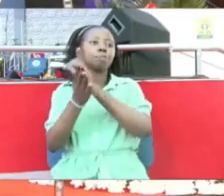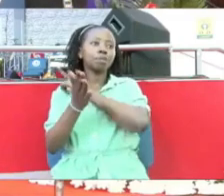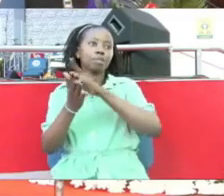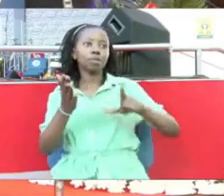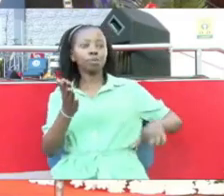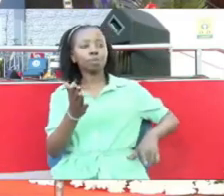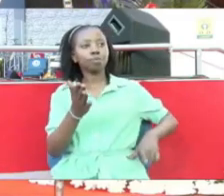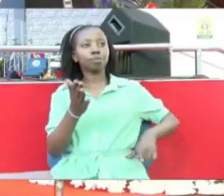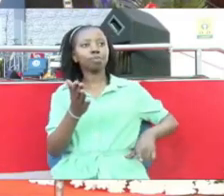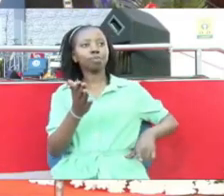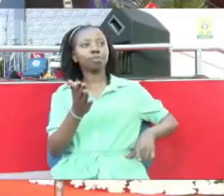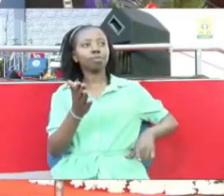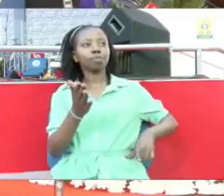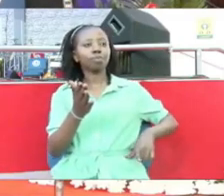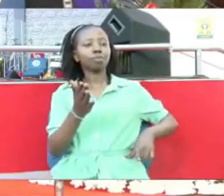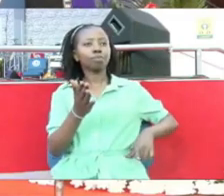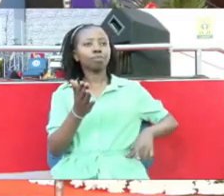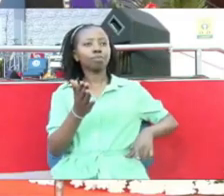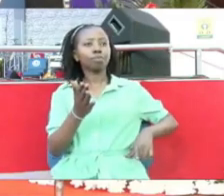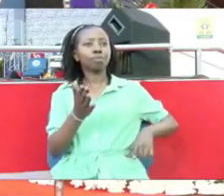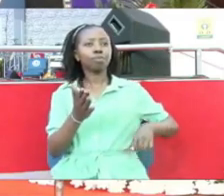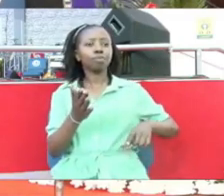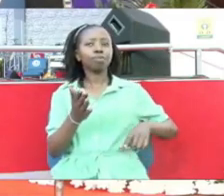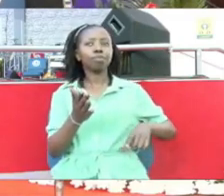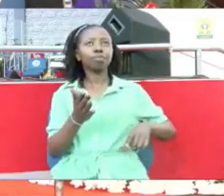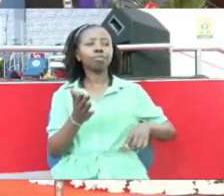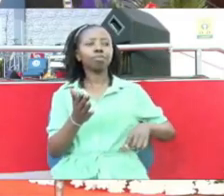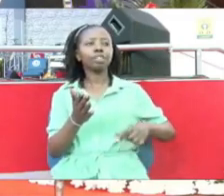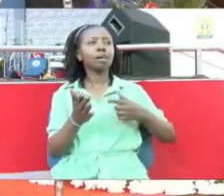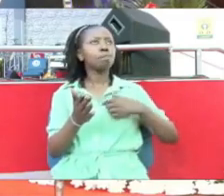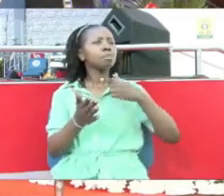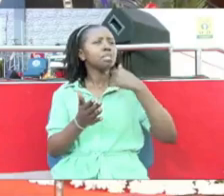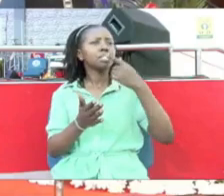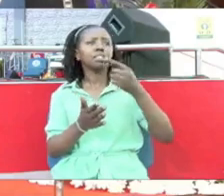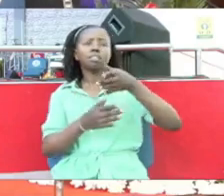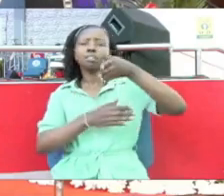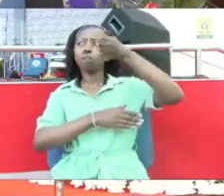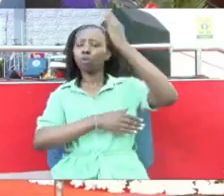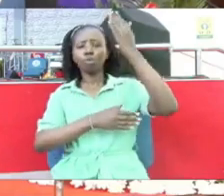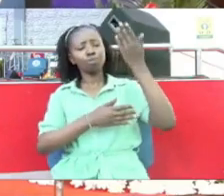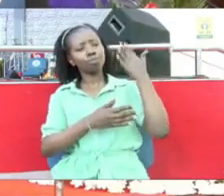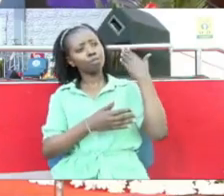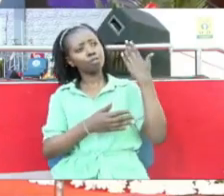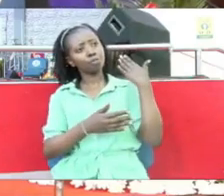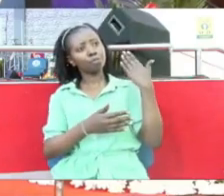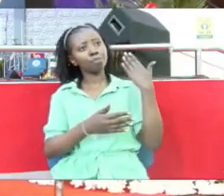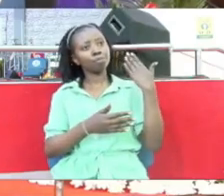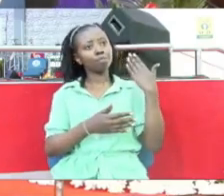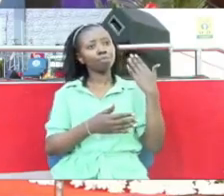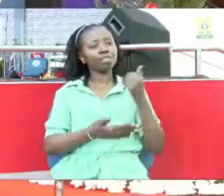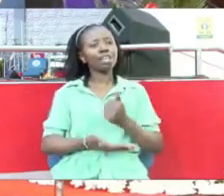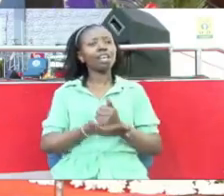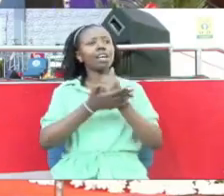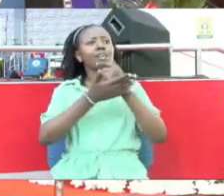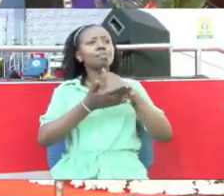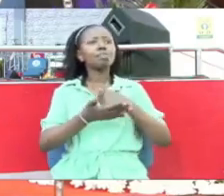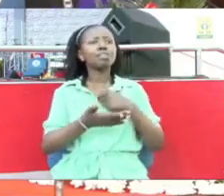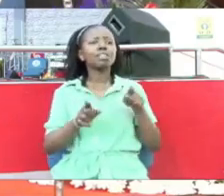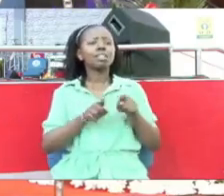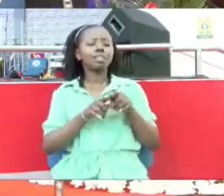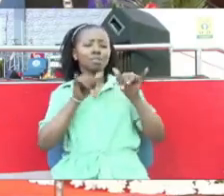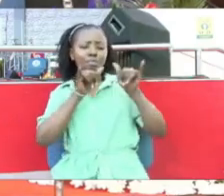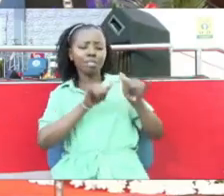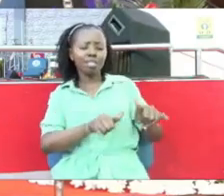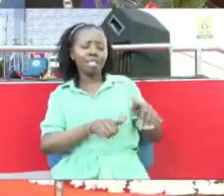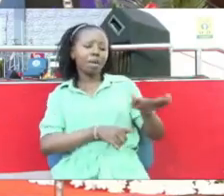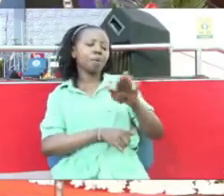Jina la Bwana litukuzwe. The reason pastor have been telling God. Majuzi nimekuwa nikiambia Mungu, help me to linger in your